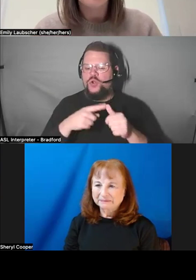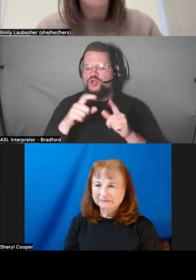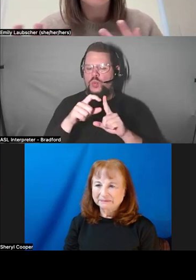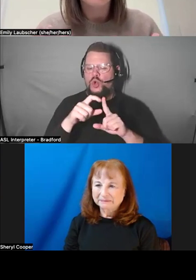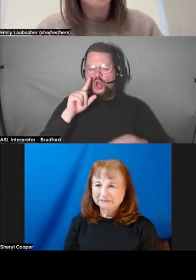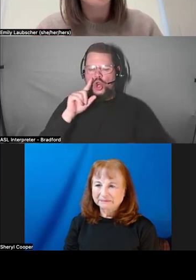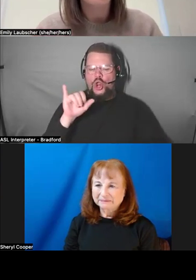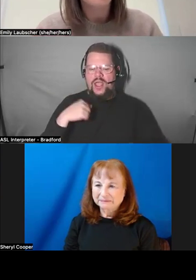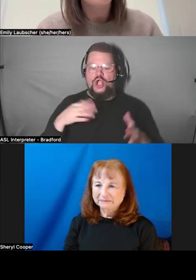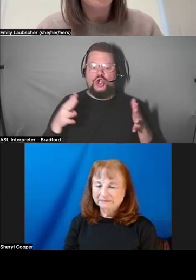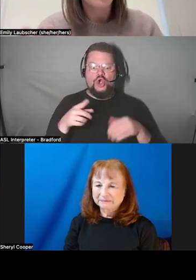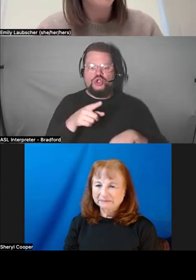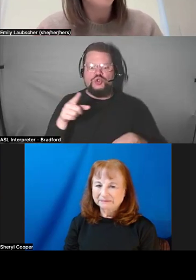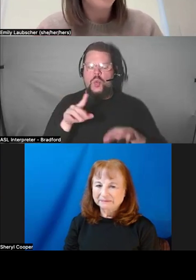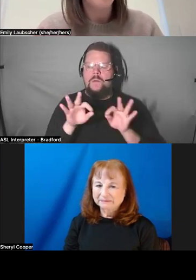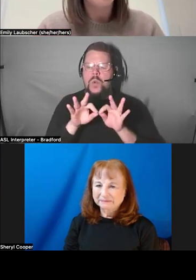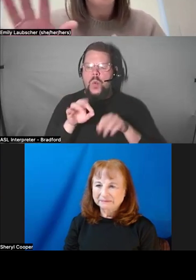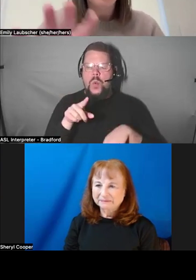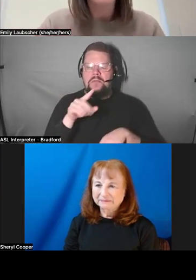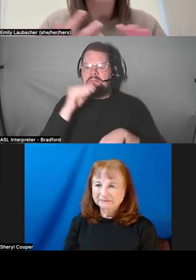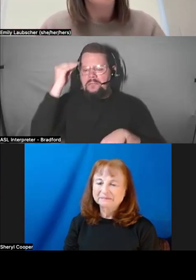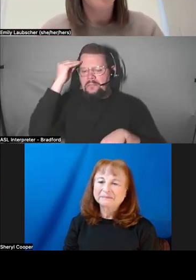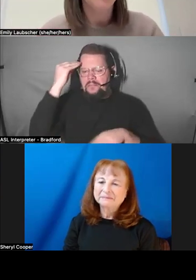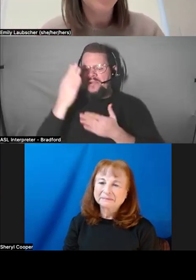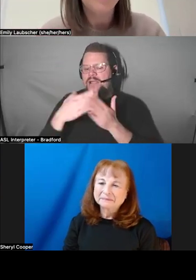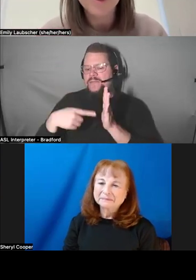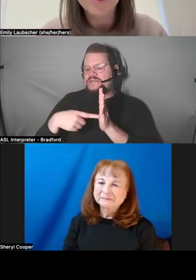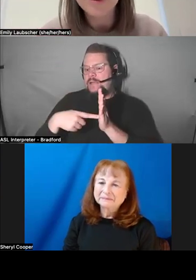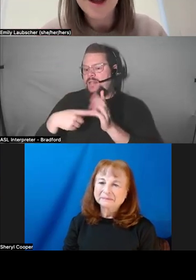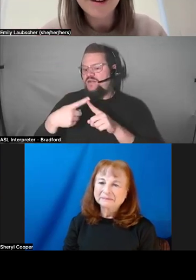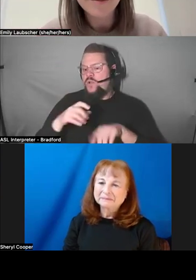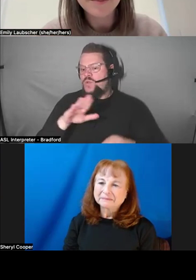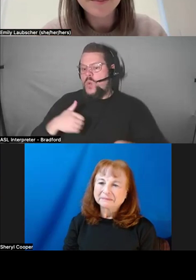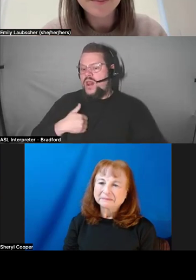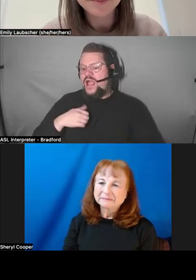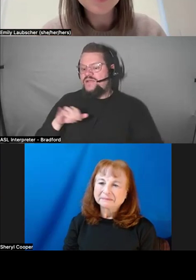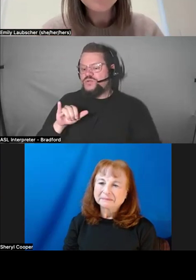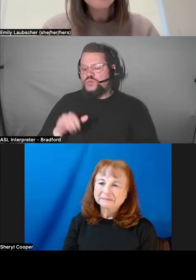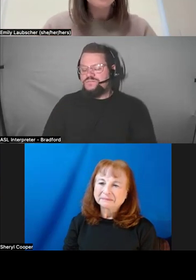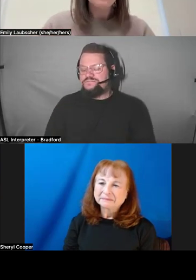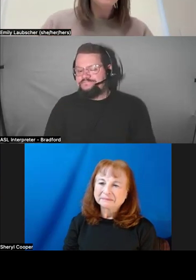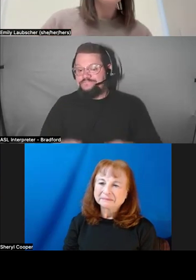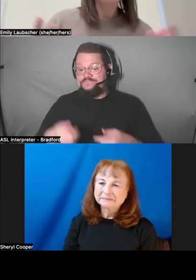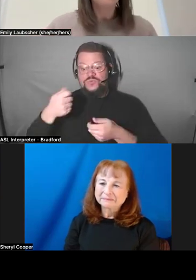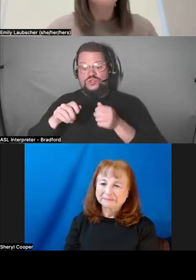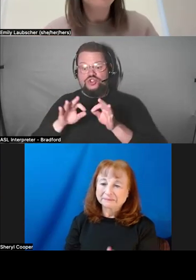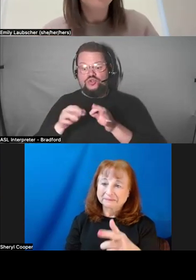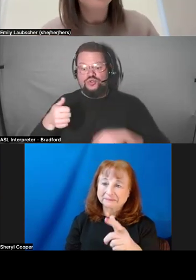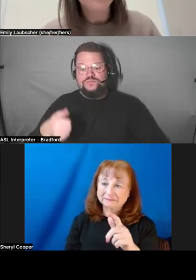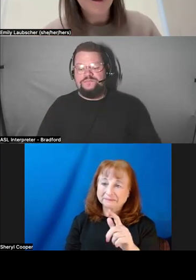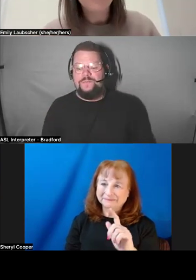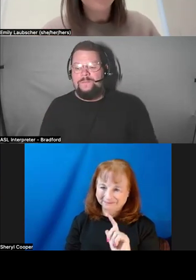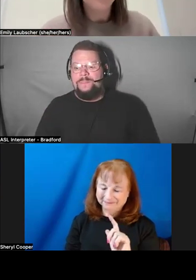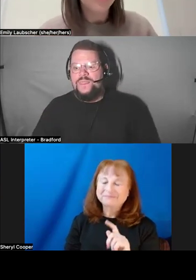so I would urge you to keep in mind some actual examples from this slide or your own life as we do that. So of course,